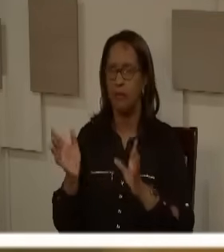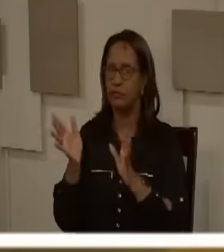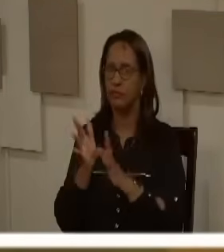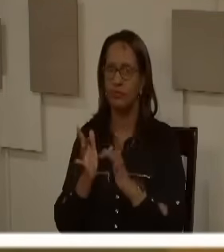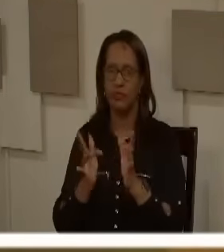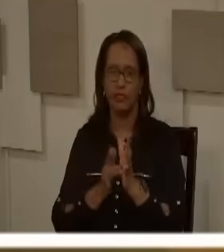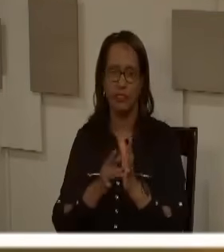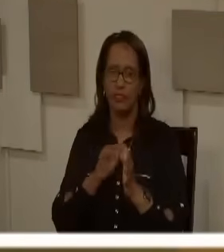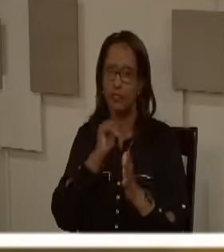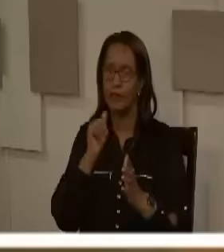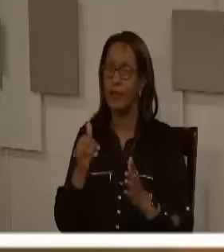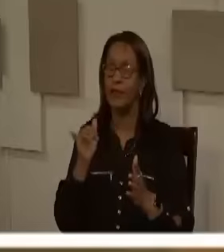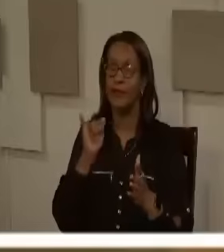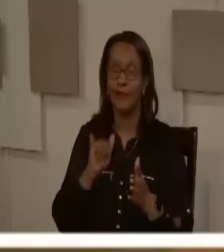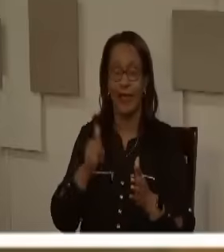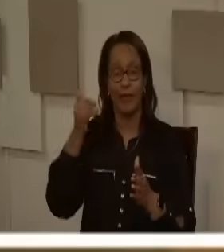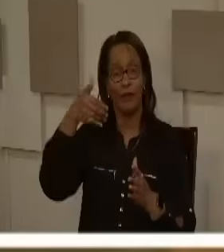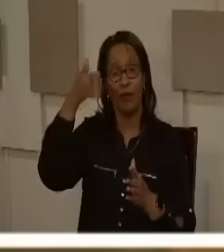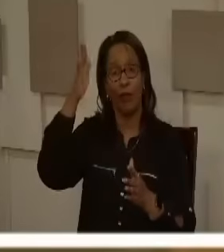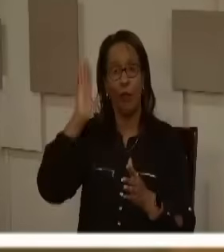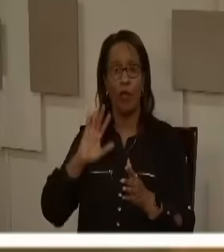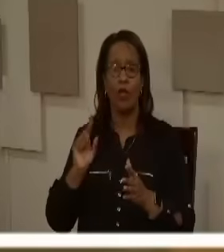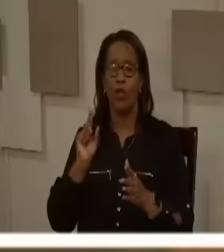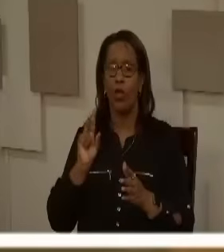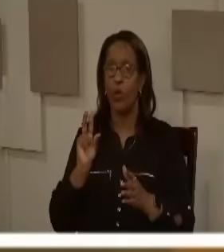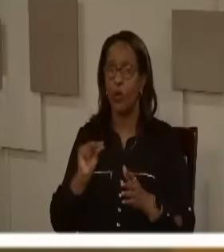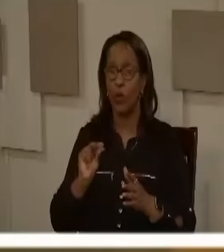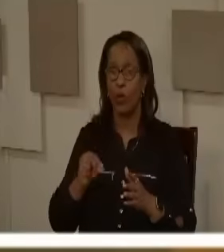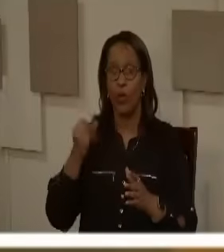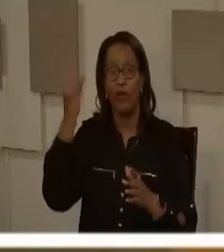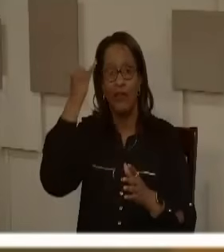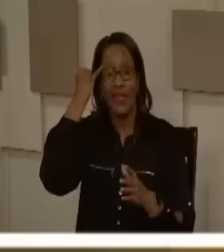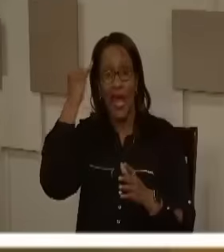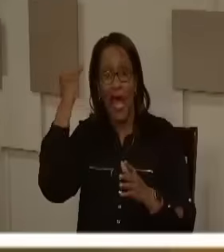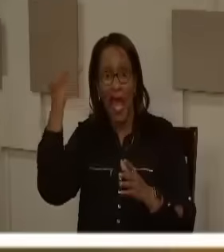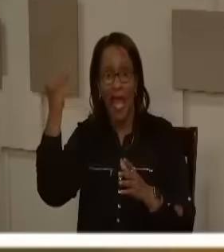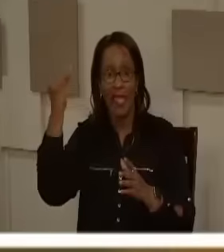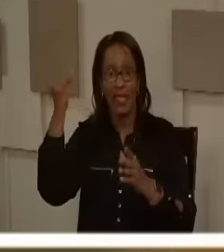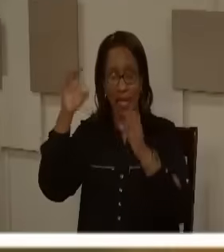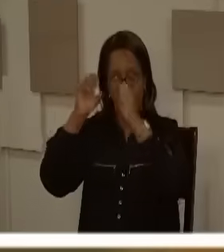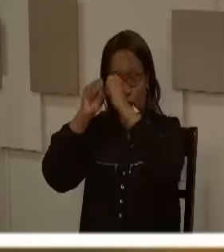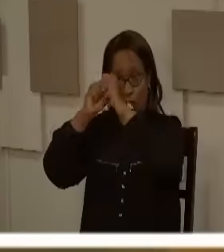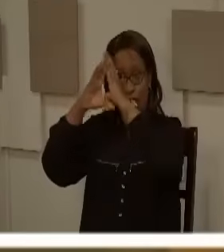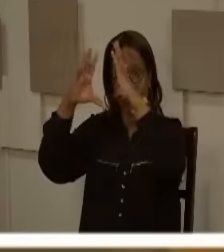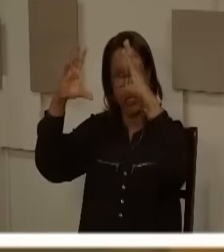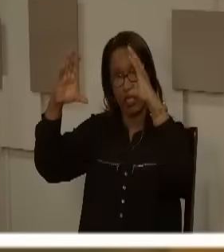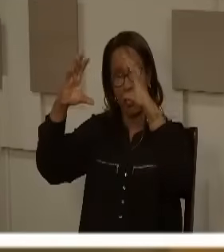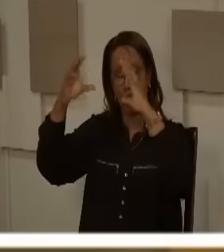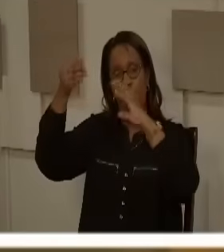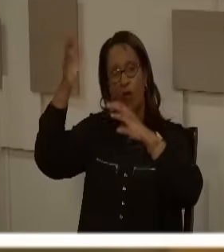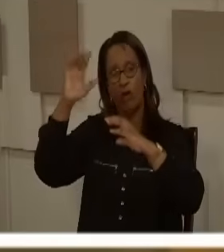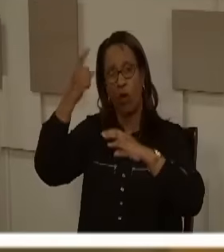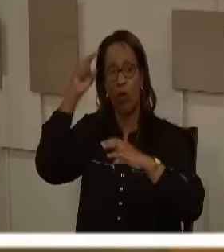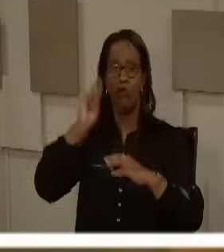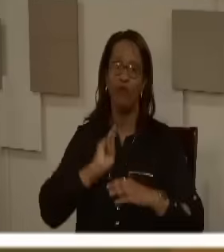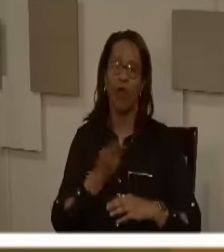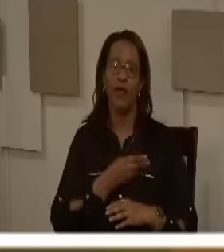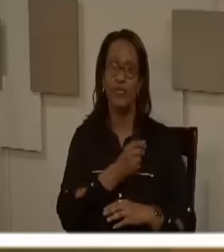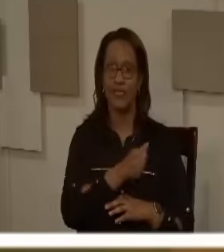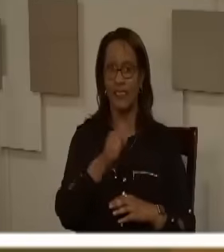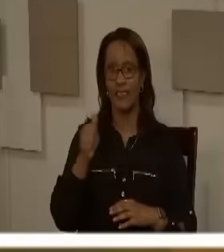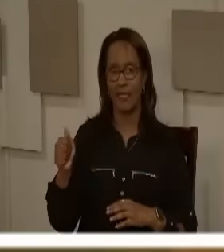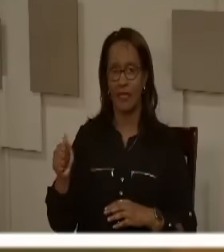that's the problem. We have an idea of God that is not who has been revealed to us. To talk about